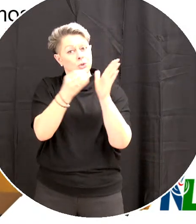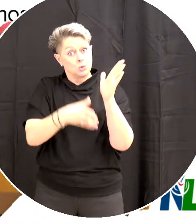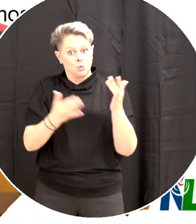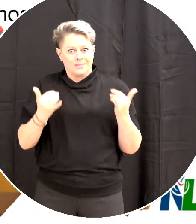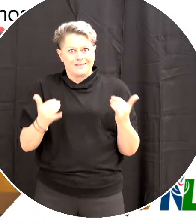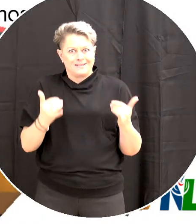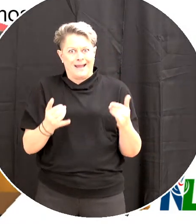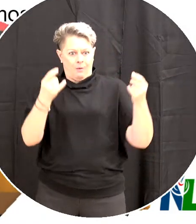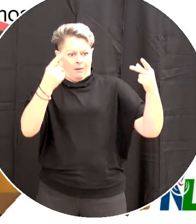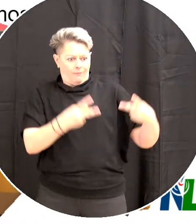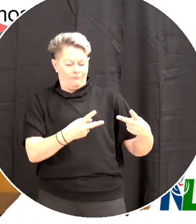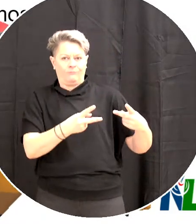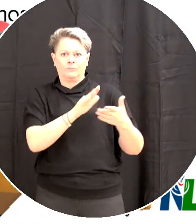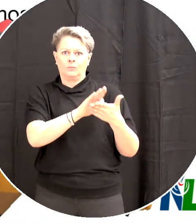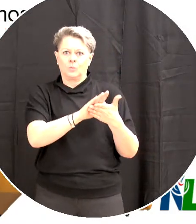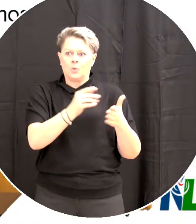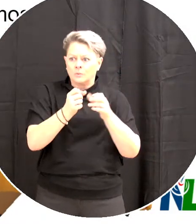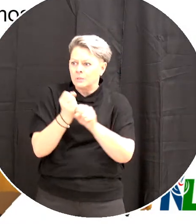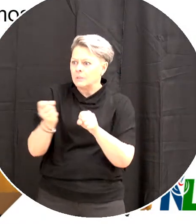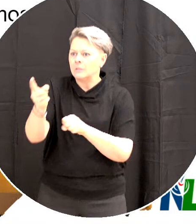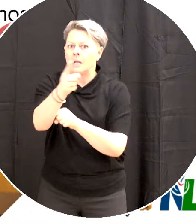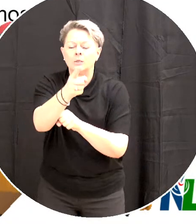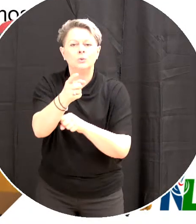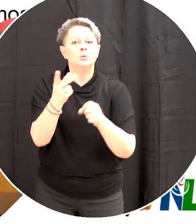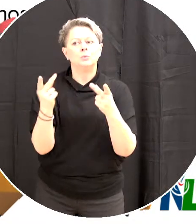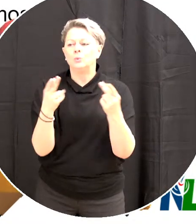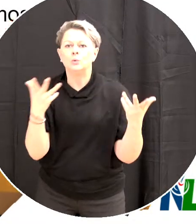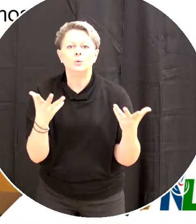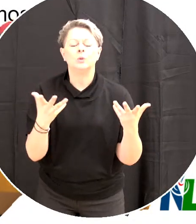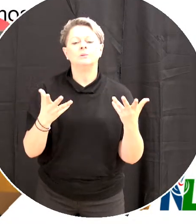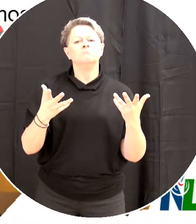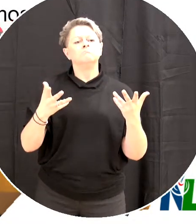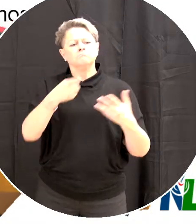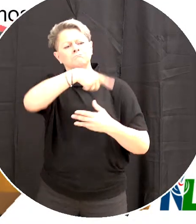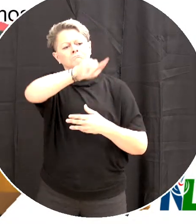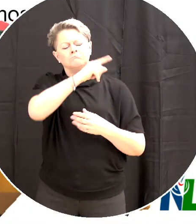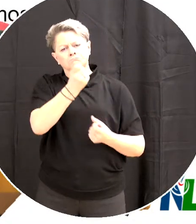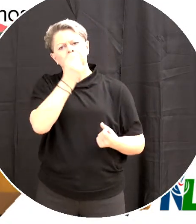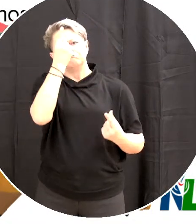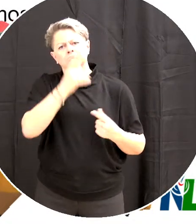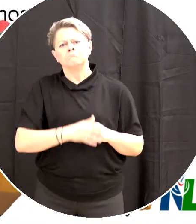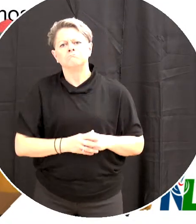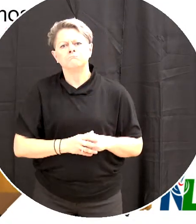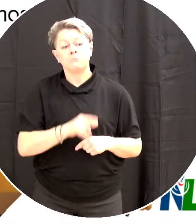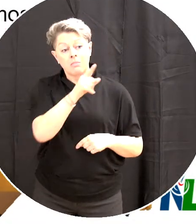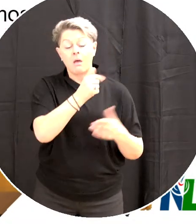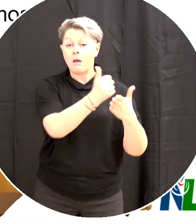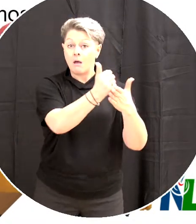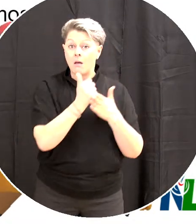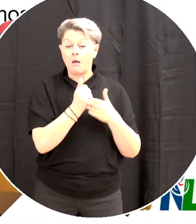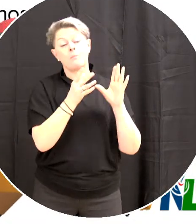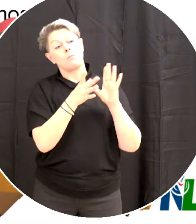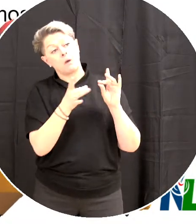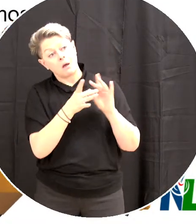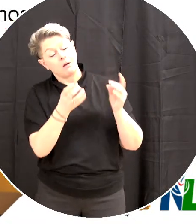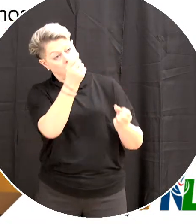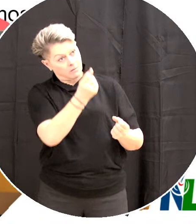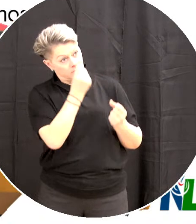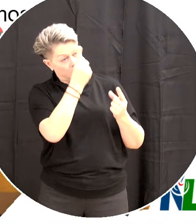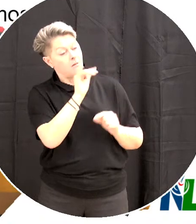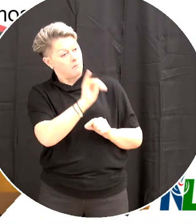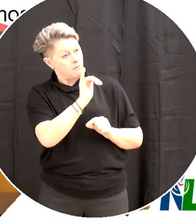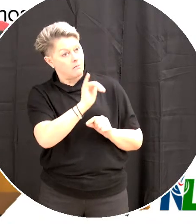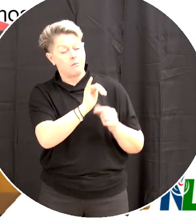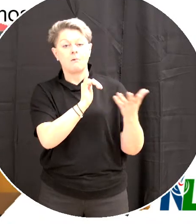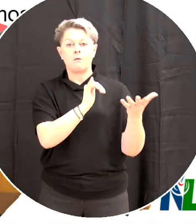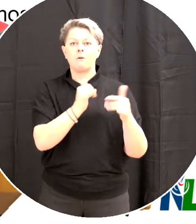find themselves in this year and next year. They have worked with us to provide some messaging for graduating students, which I know we showed